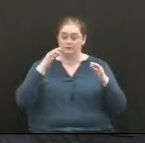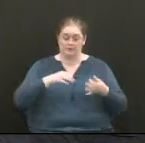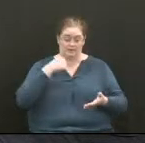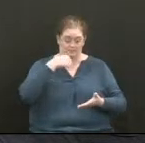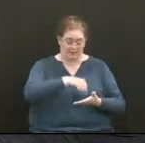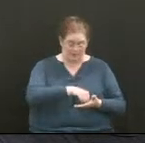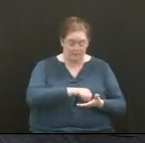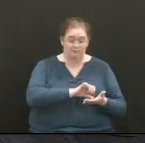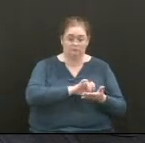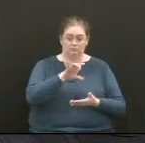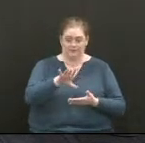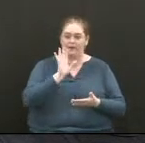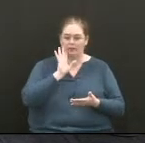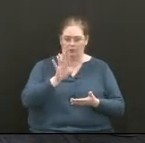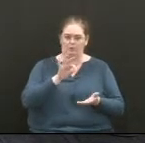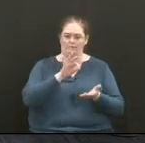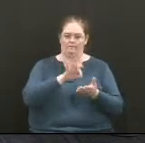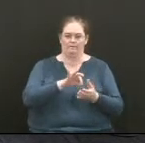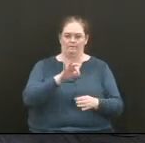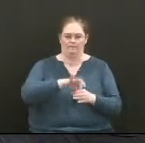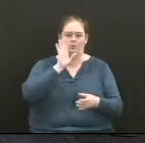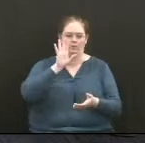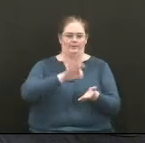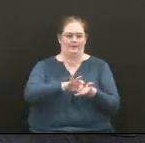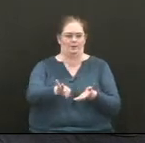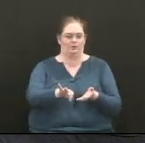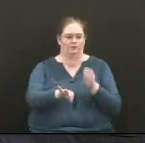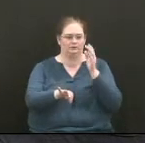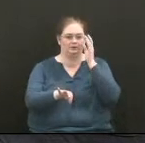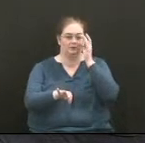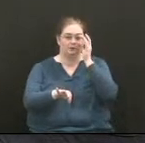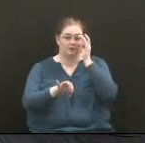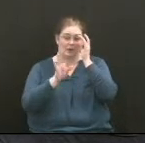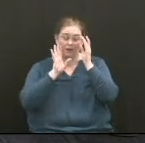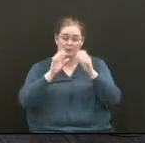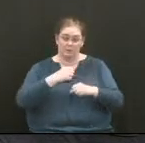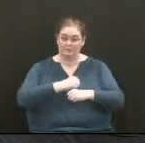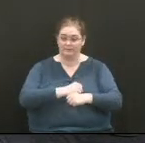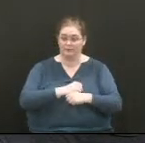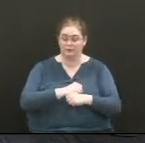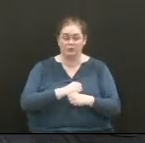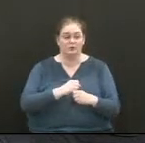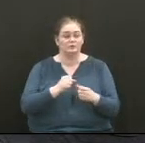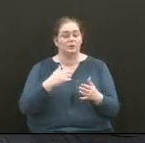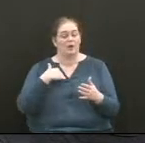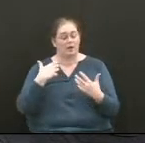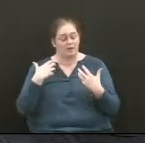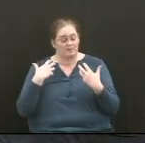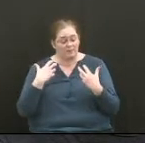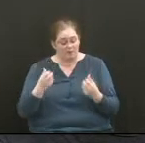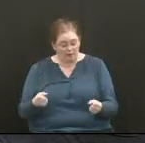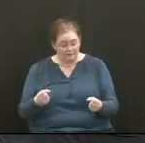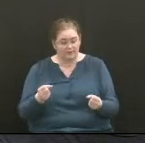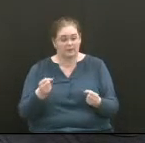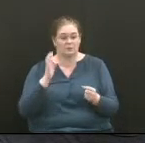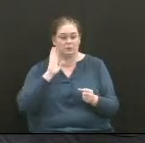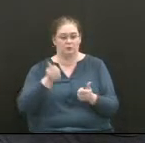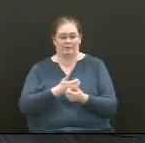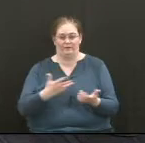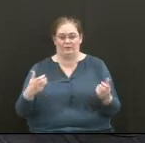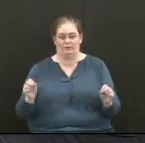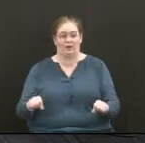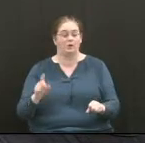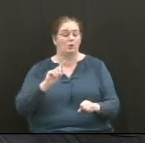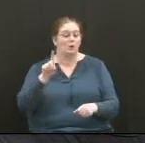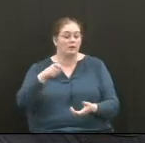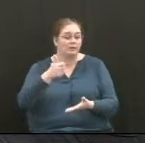your vote will be counted and it will be secure. So I am confident we're going to do everything we can. Where we